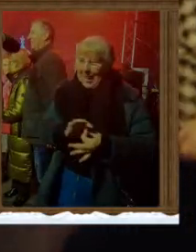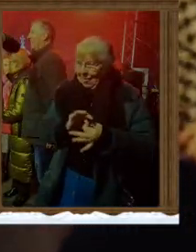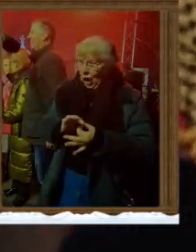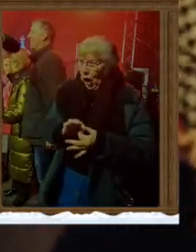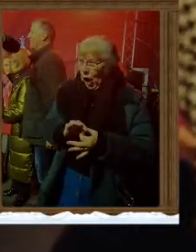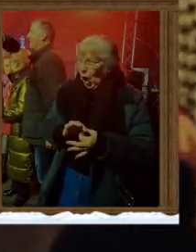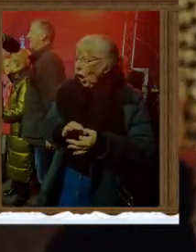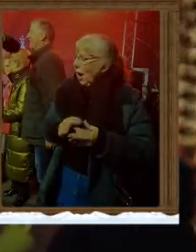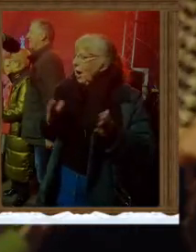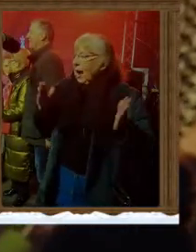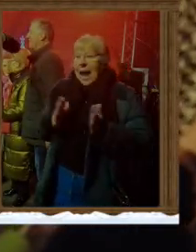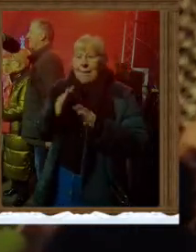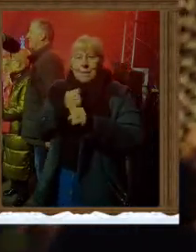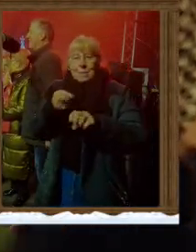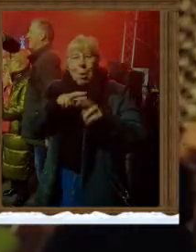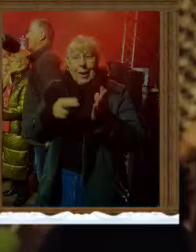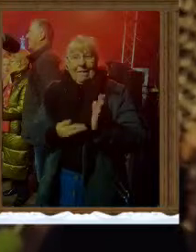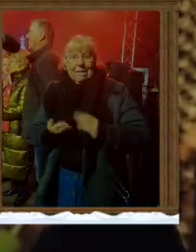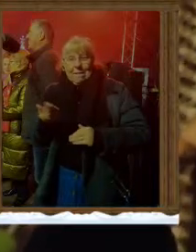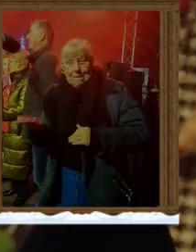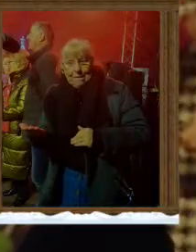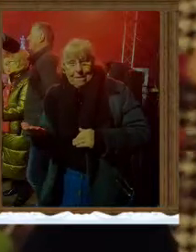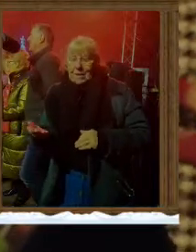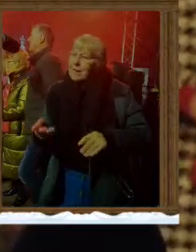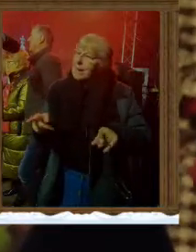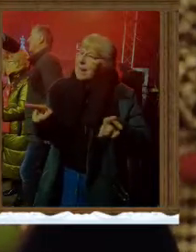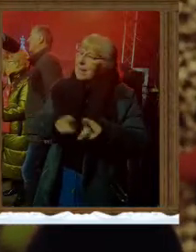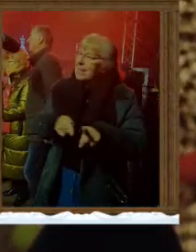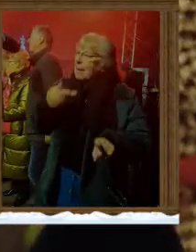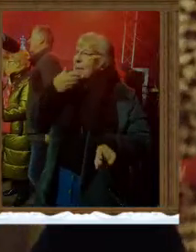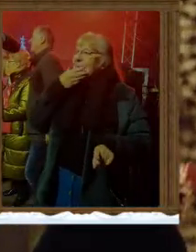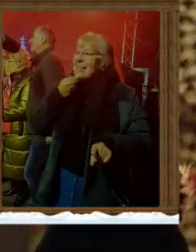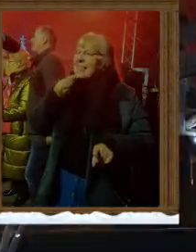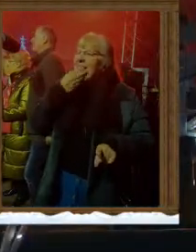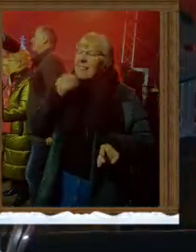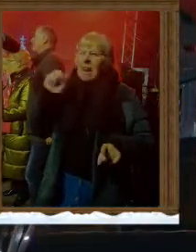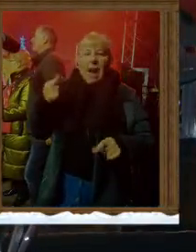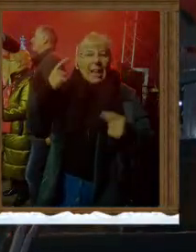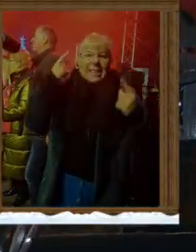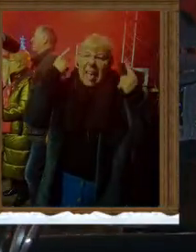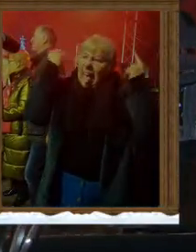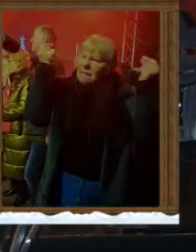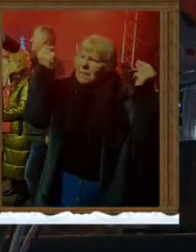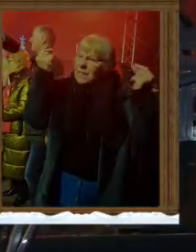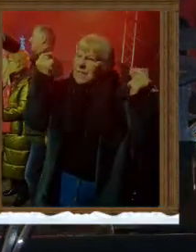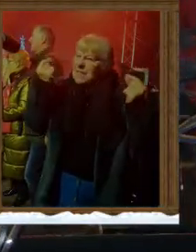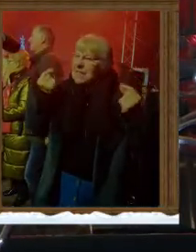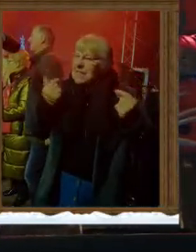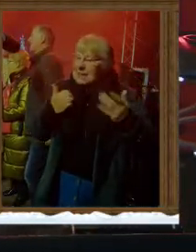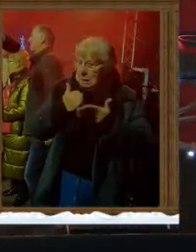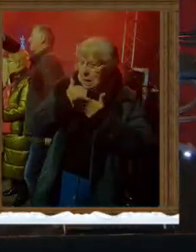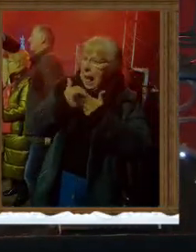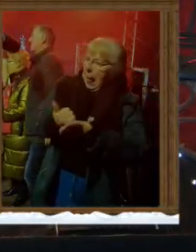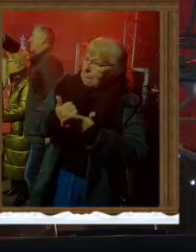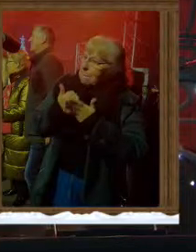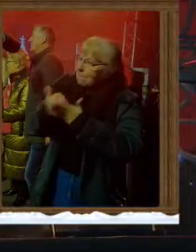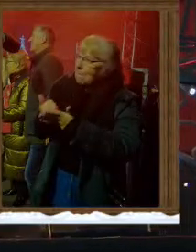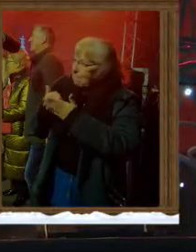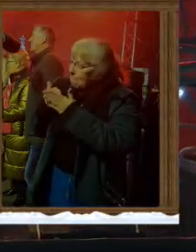I have a small gift for him, but it's the same as Santa. So Santa have we elves and they have help. He has